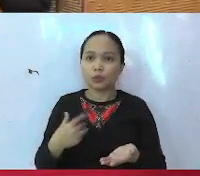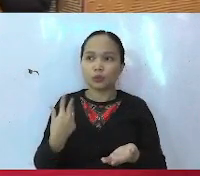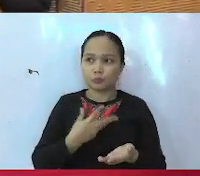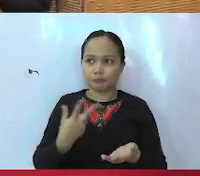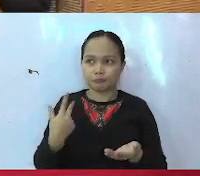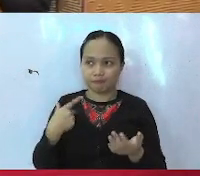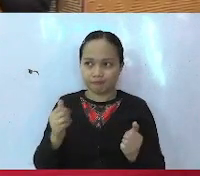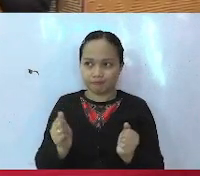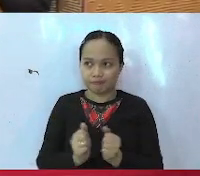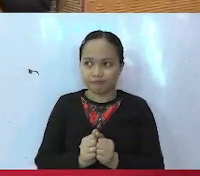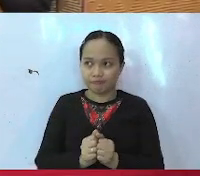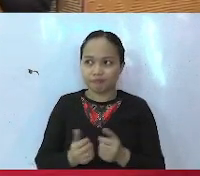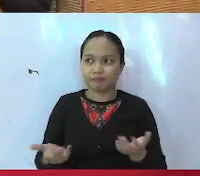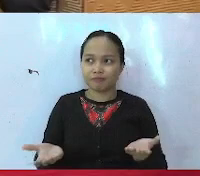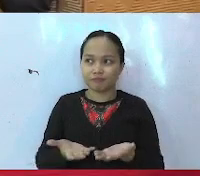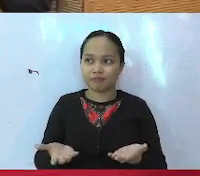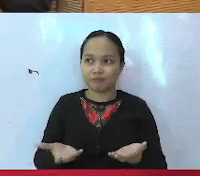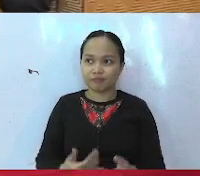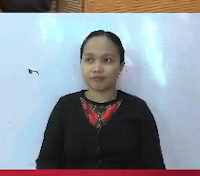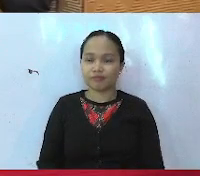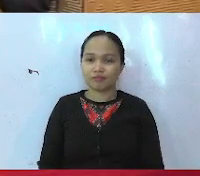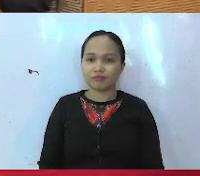siya.